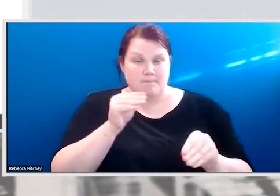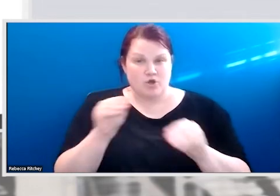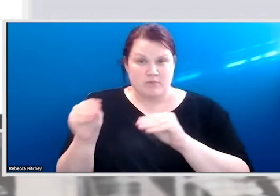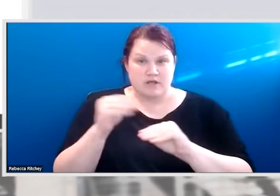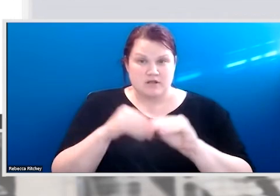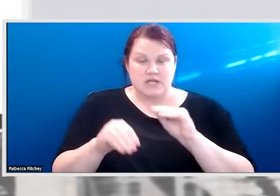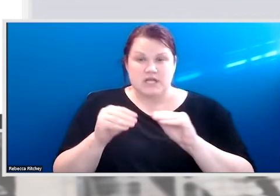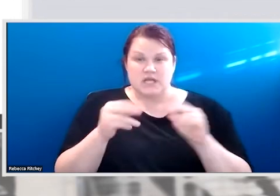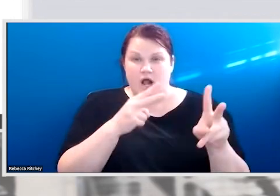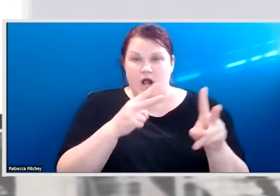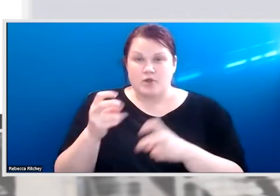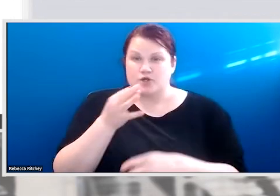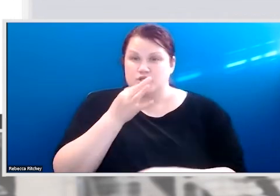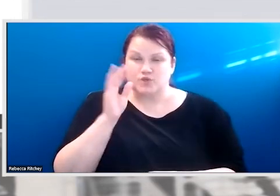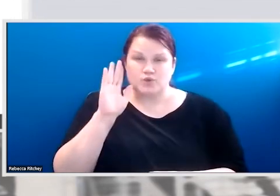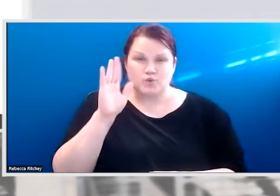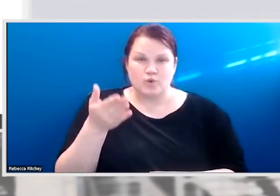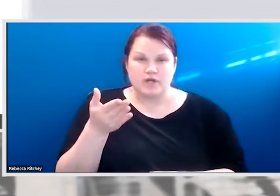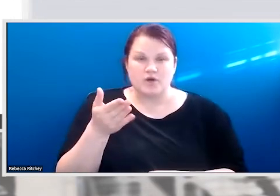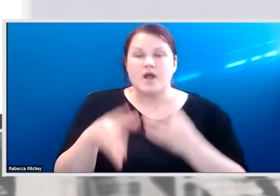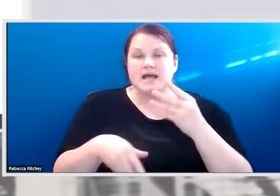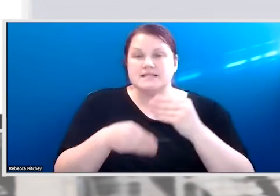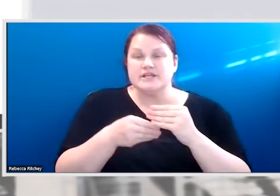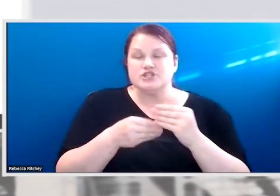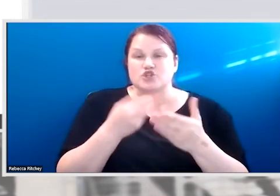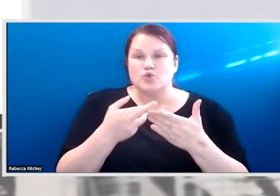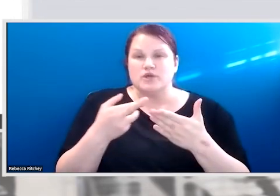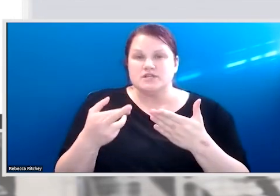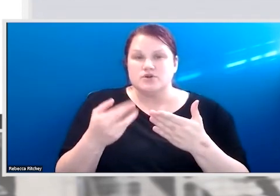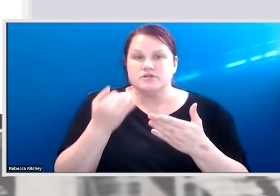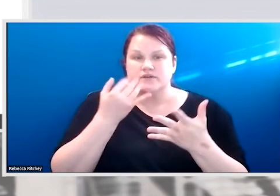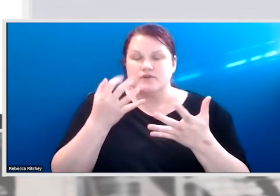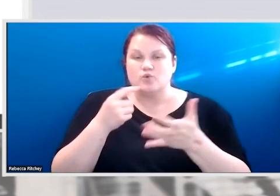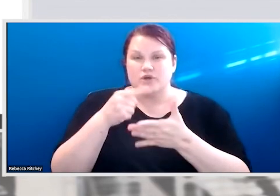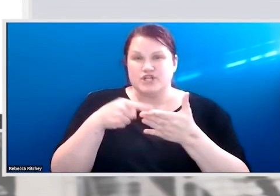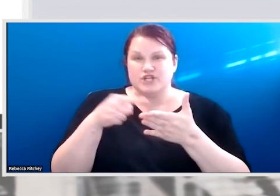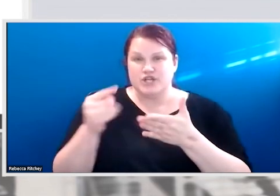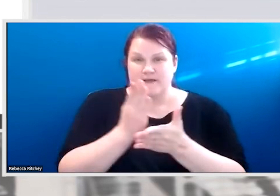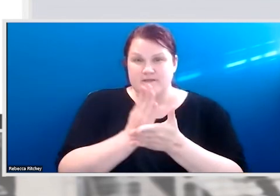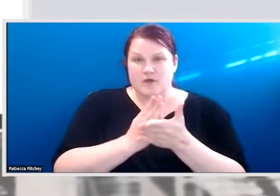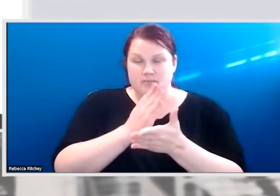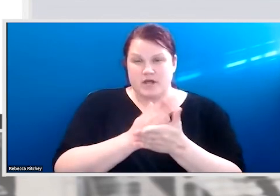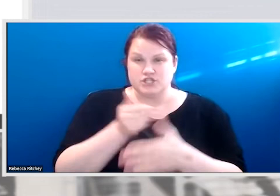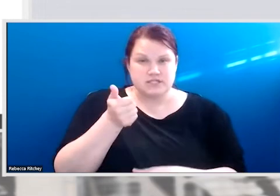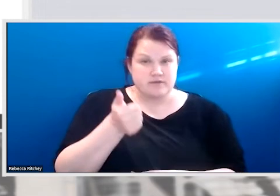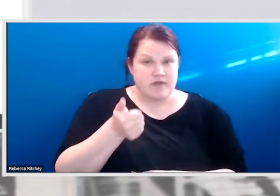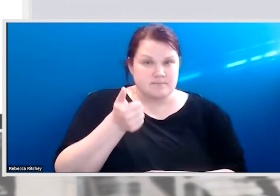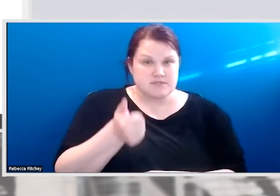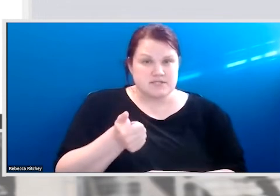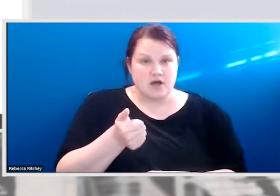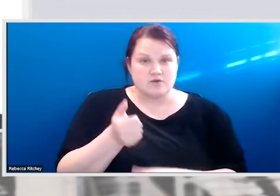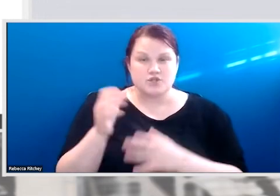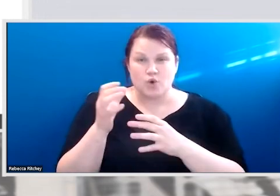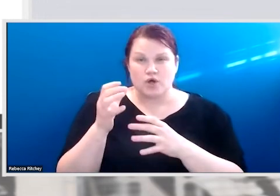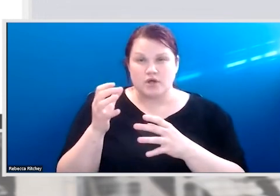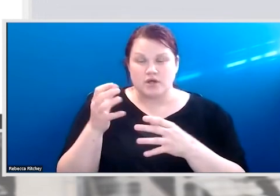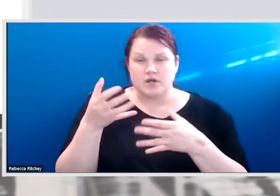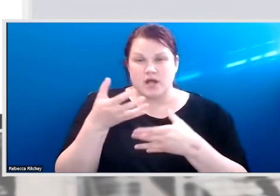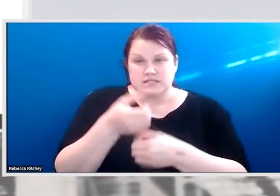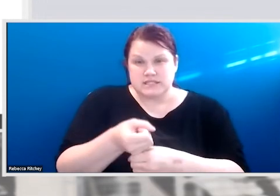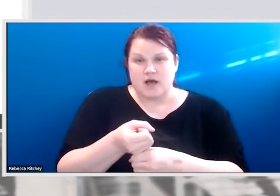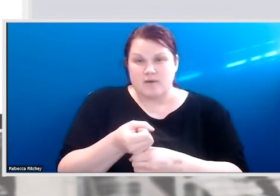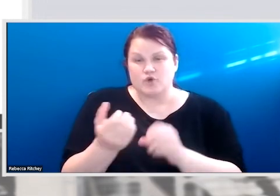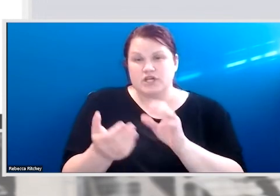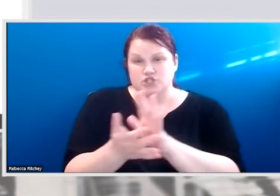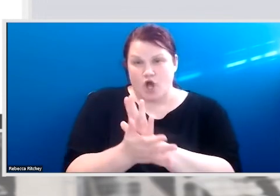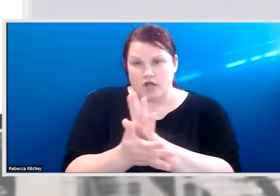soon. There's some additional resources here in terms of if you just want to check out the budgets themselves or a summary document, those are there too.